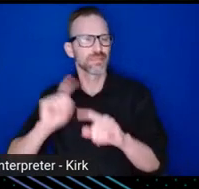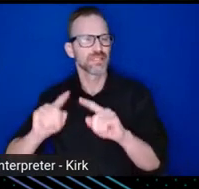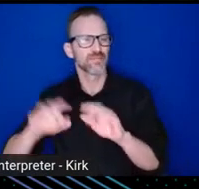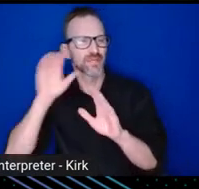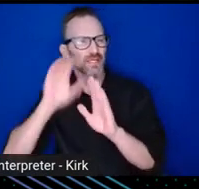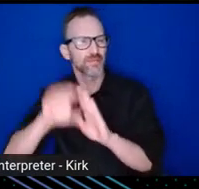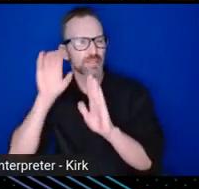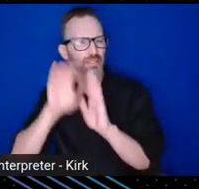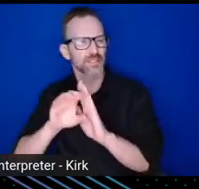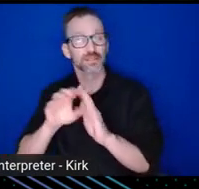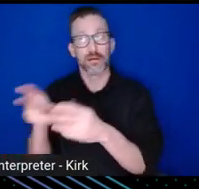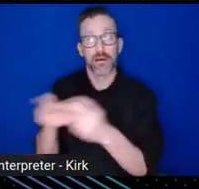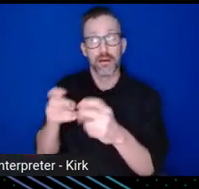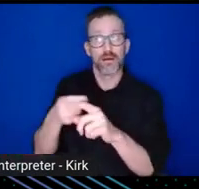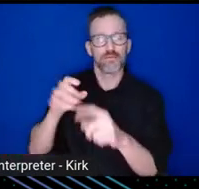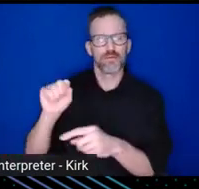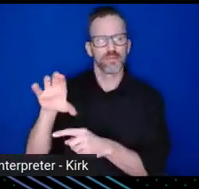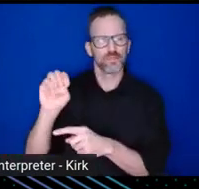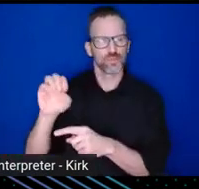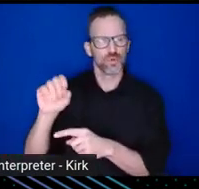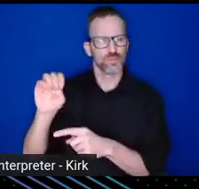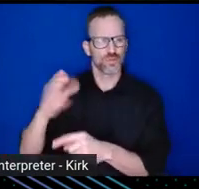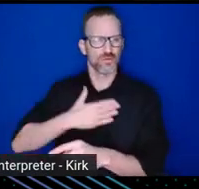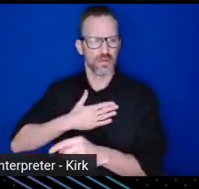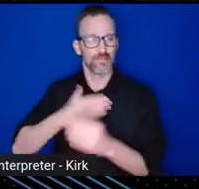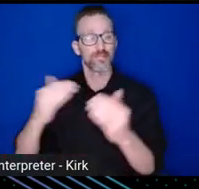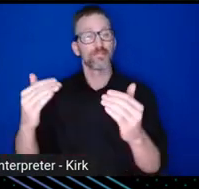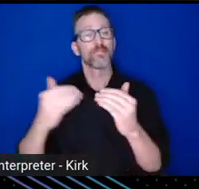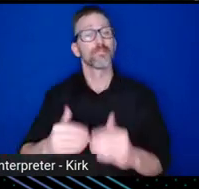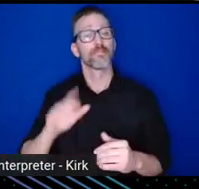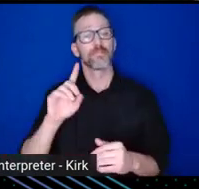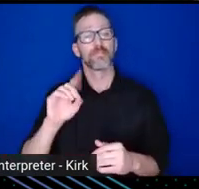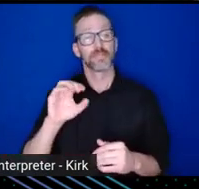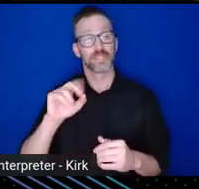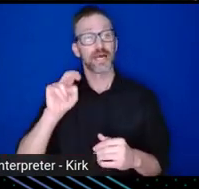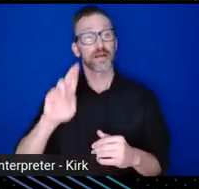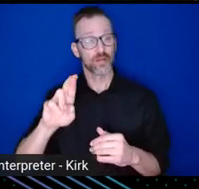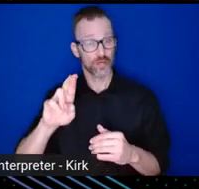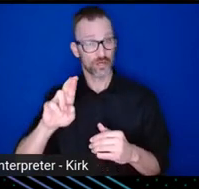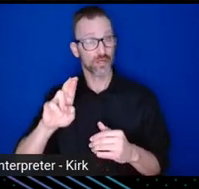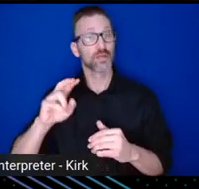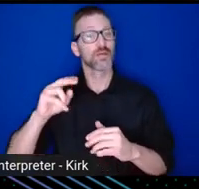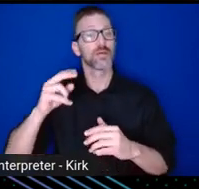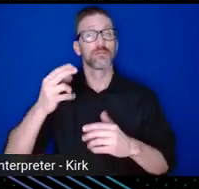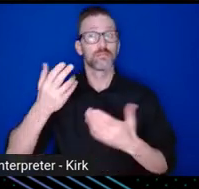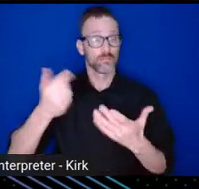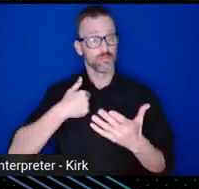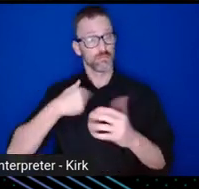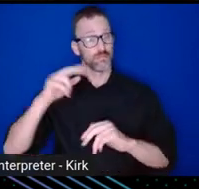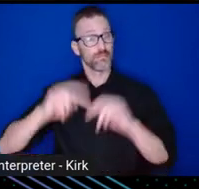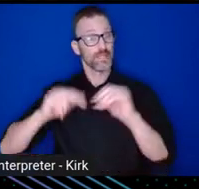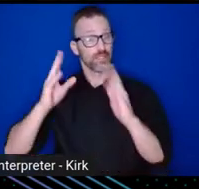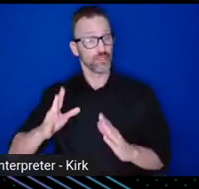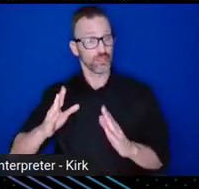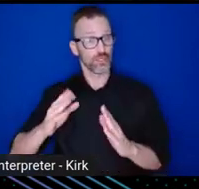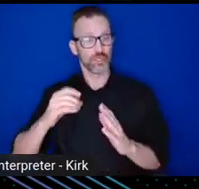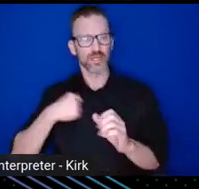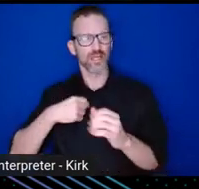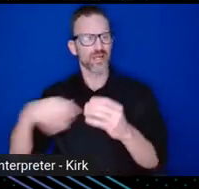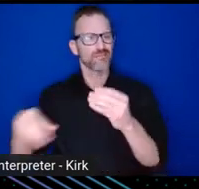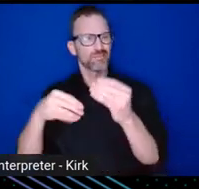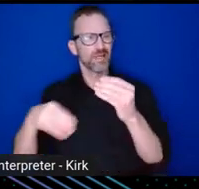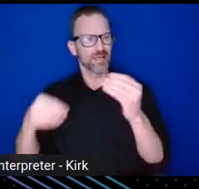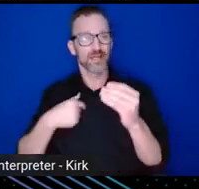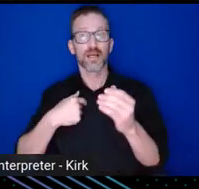codes. You have Docker. Now Docker can be as a builder plugin where you are building the application, registry plugin where you are